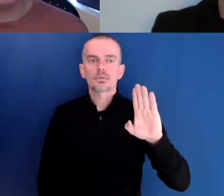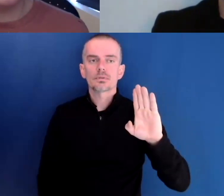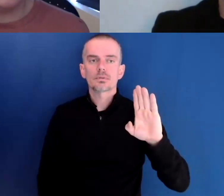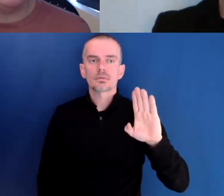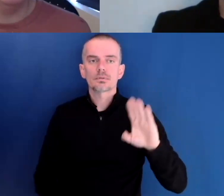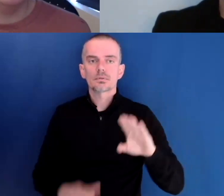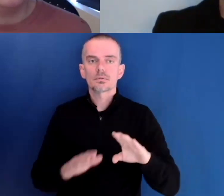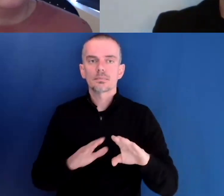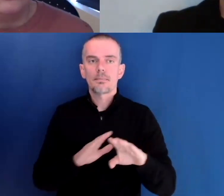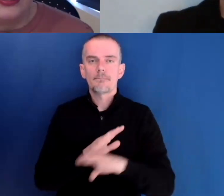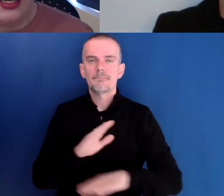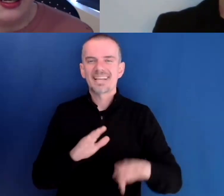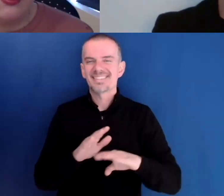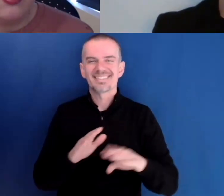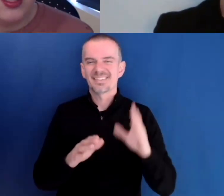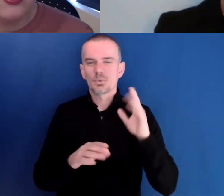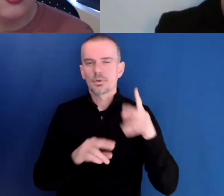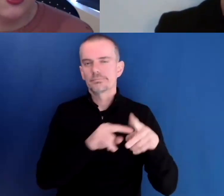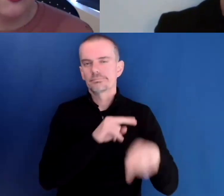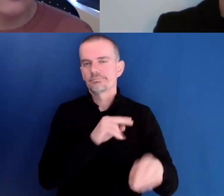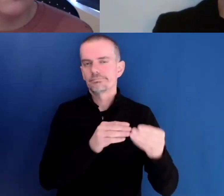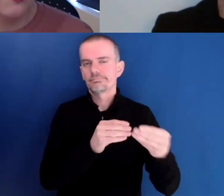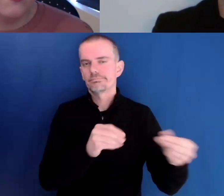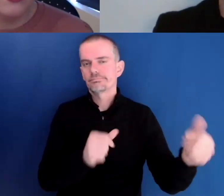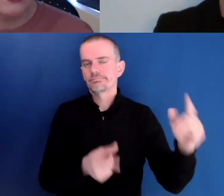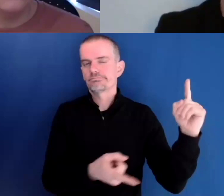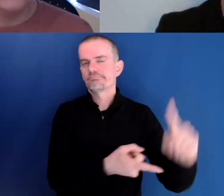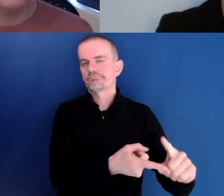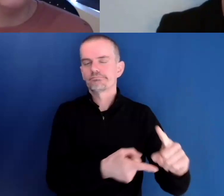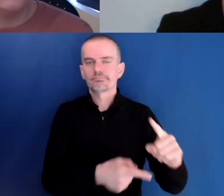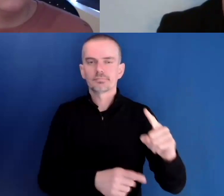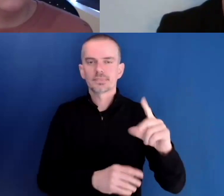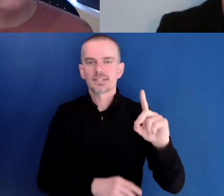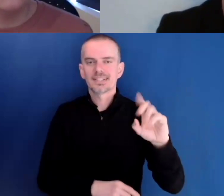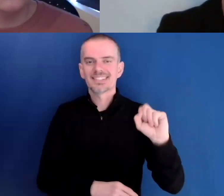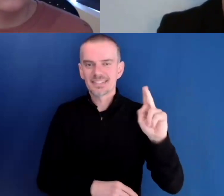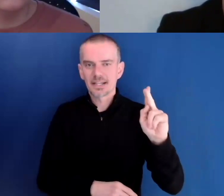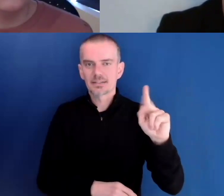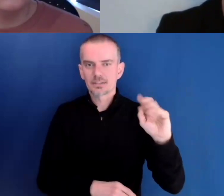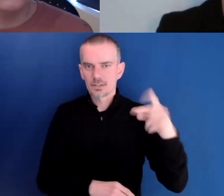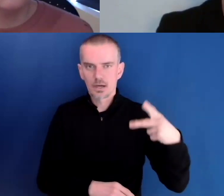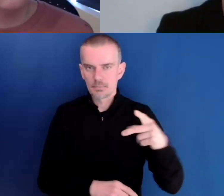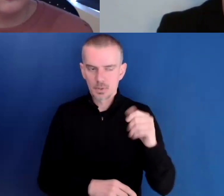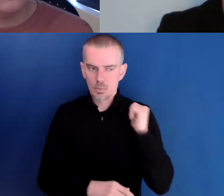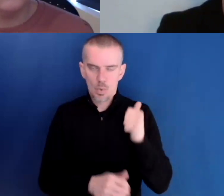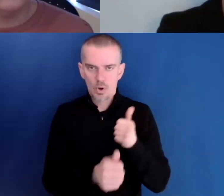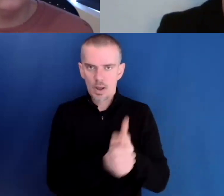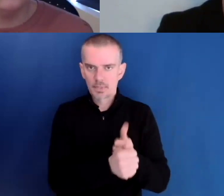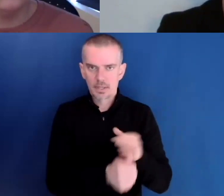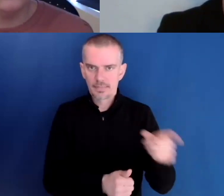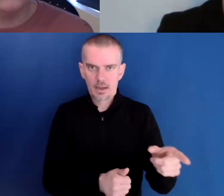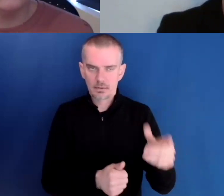essentially phasing that out. And so they won't be making updates to that moving forward. And so it's